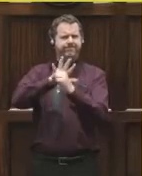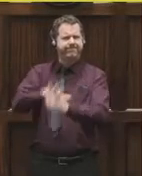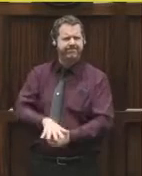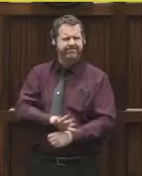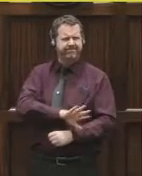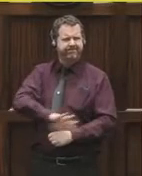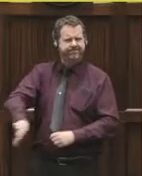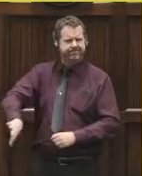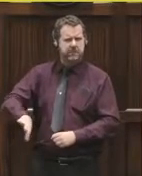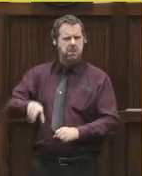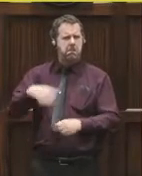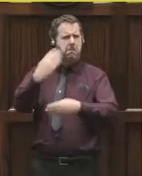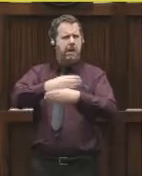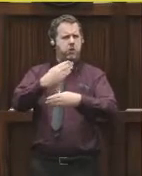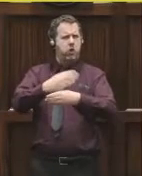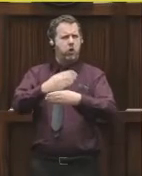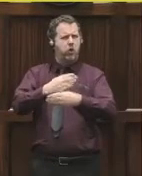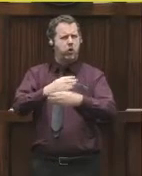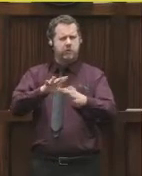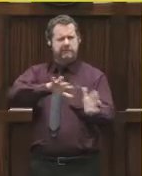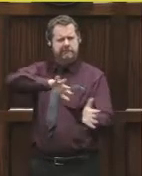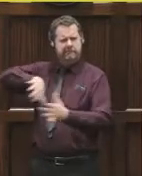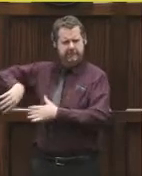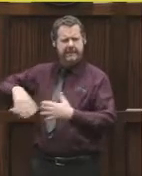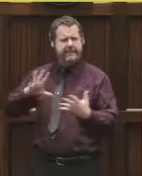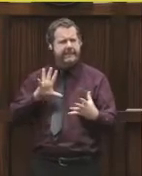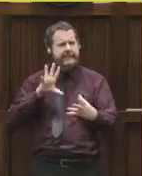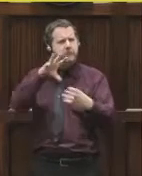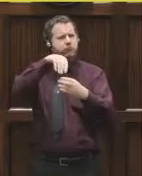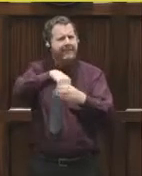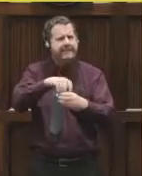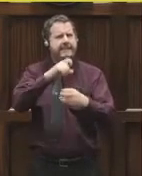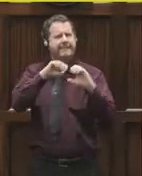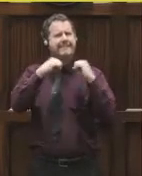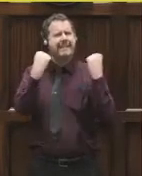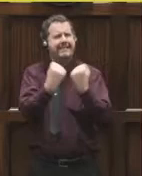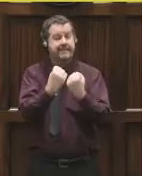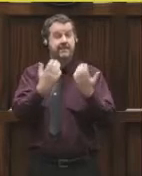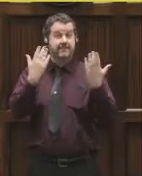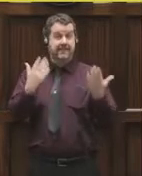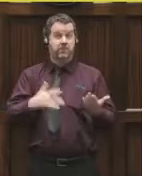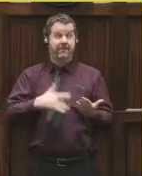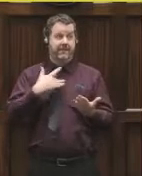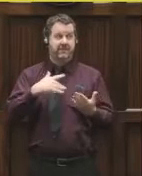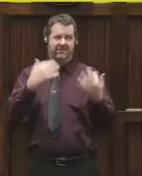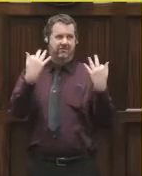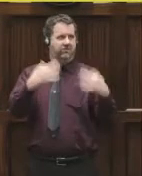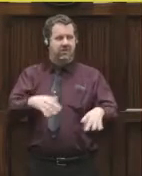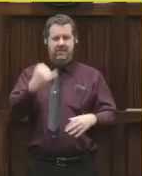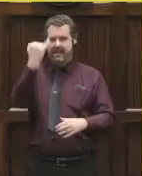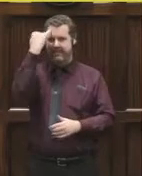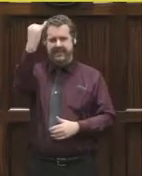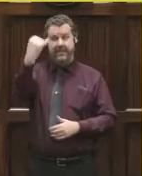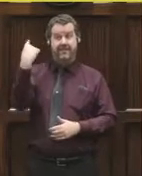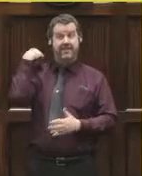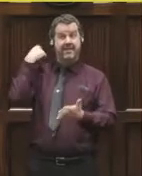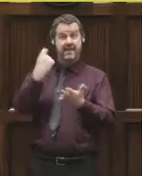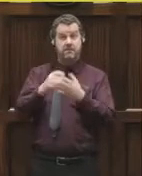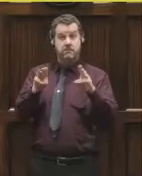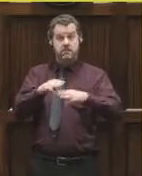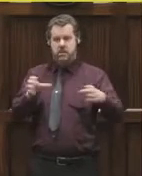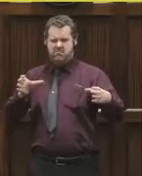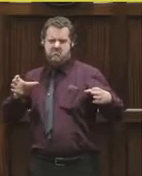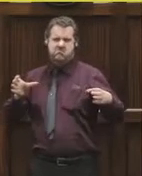it was a barrier to integration. I think that was a mistaken belief. People were forced to fit into the system, to fit